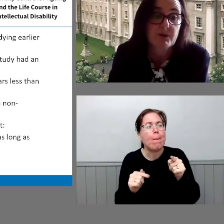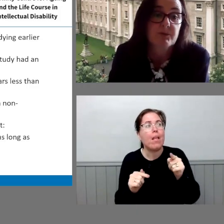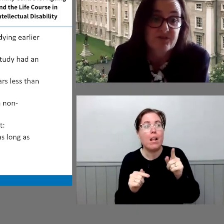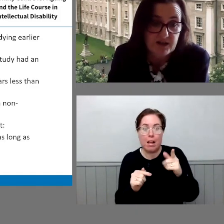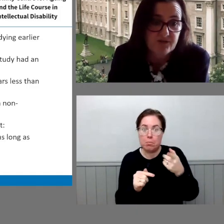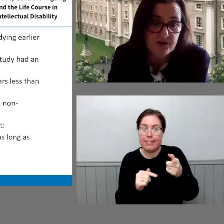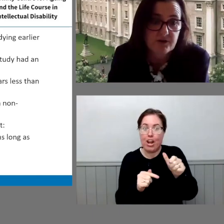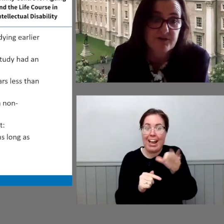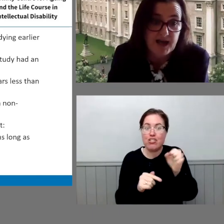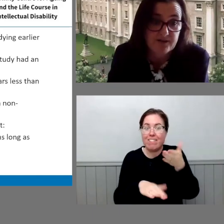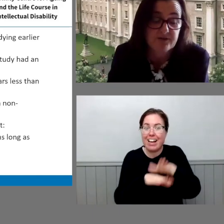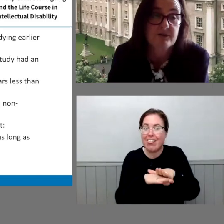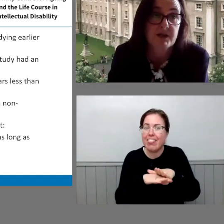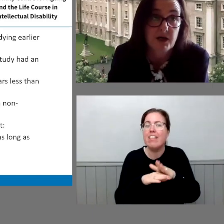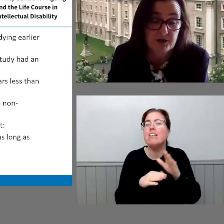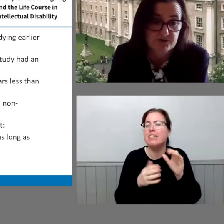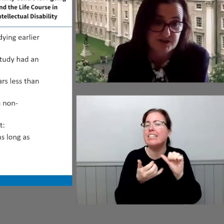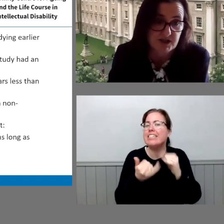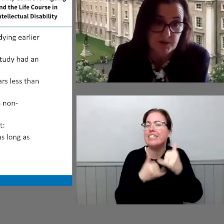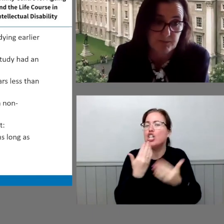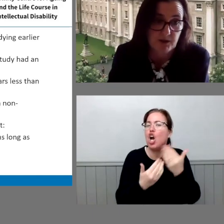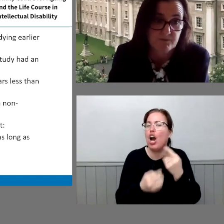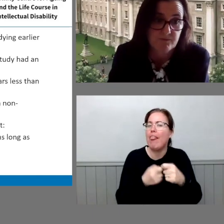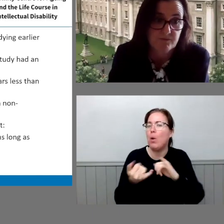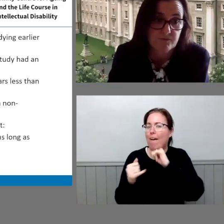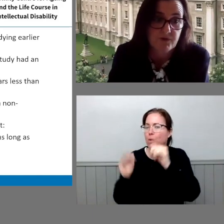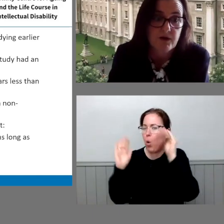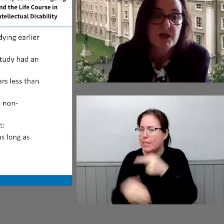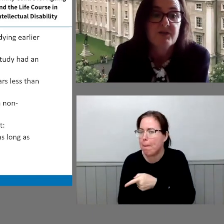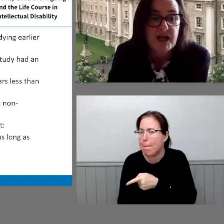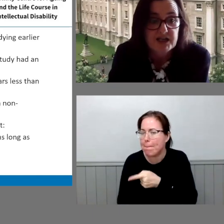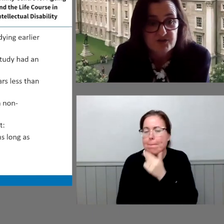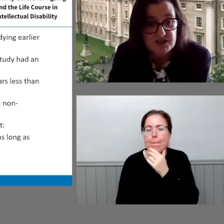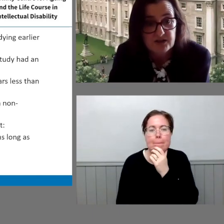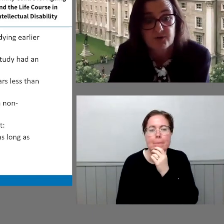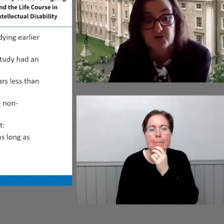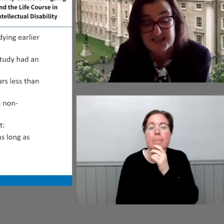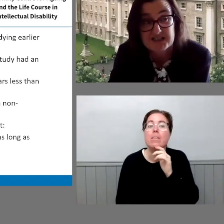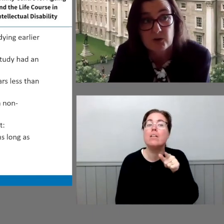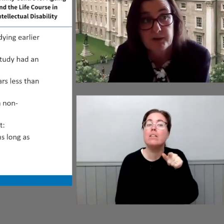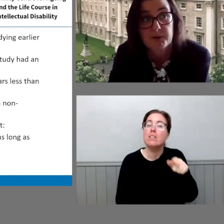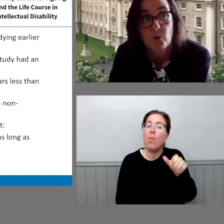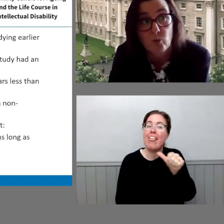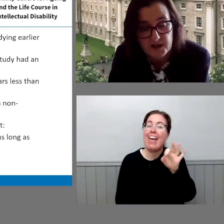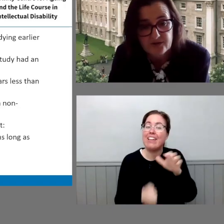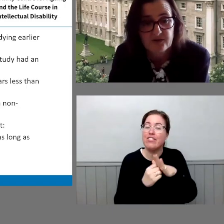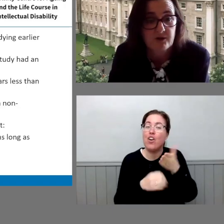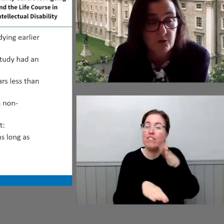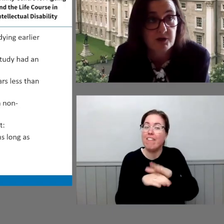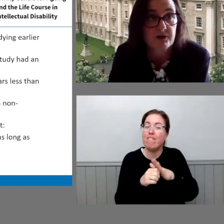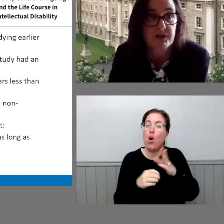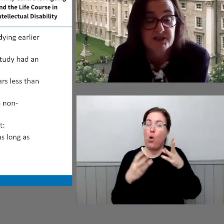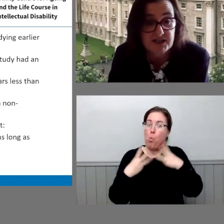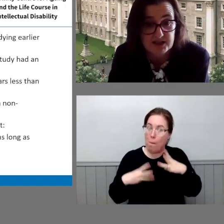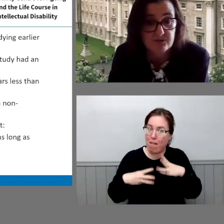of death that was 6 years less than non-autistic people. The age of death for autistic women with